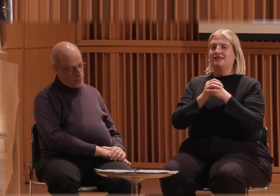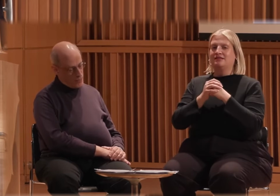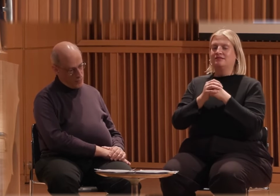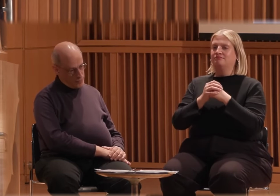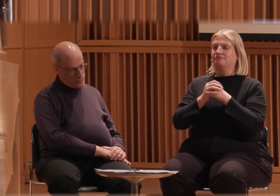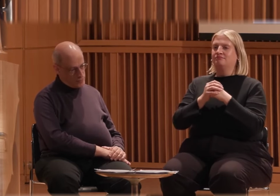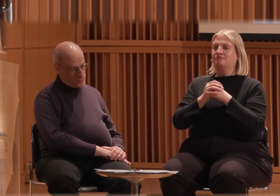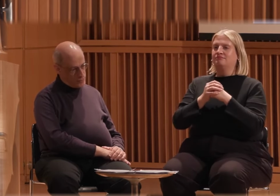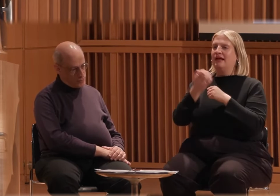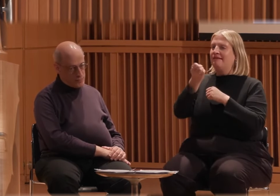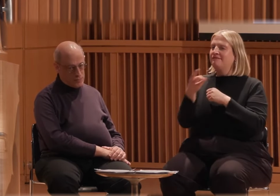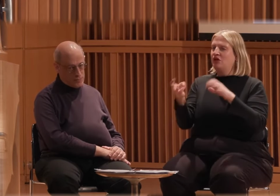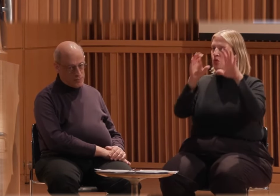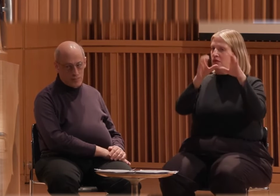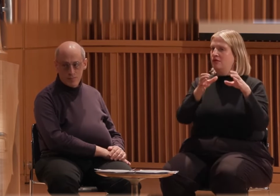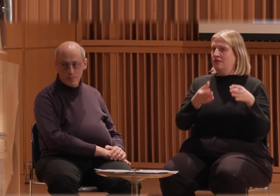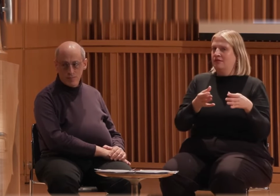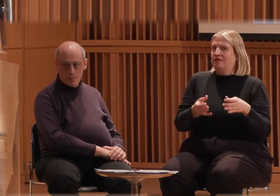set of questions that folks have had